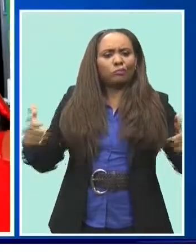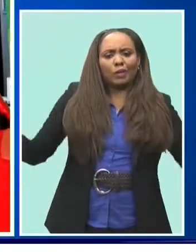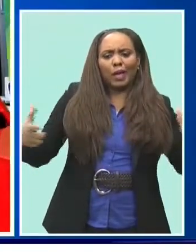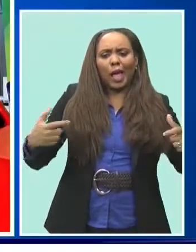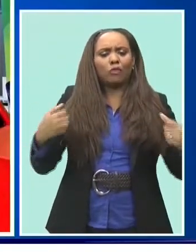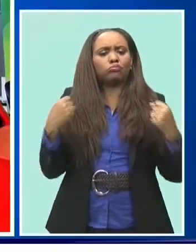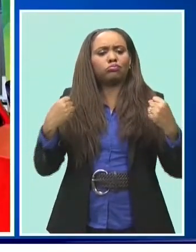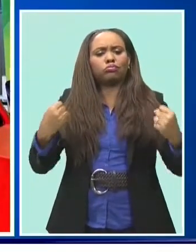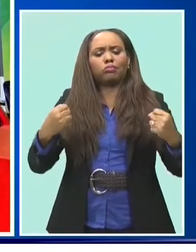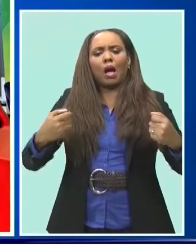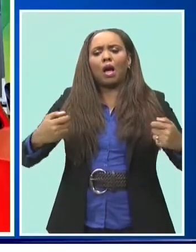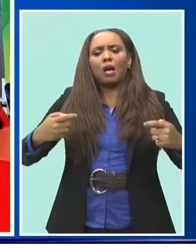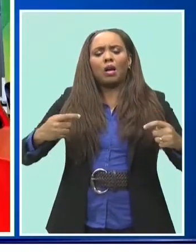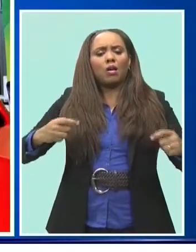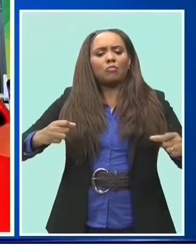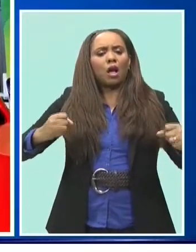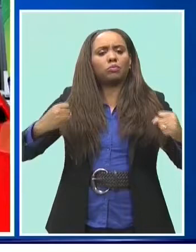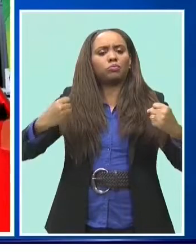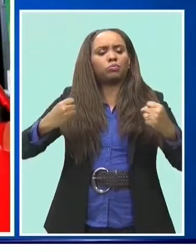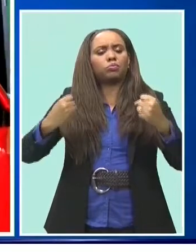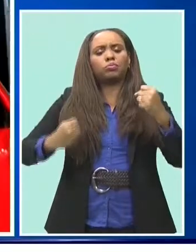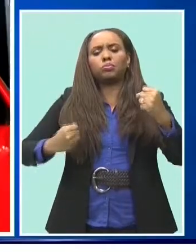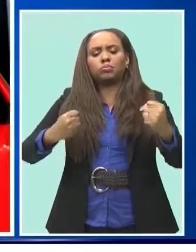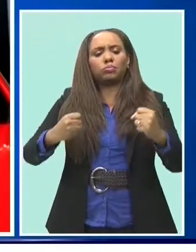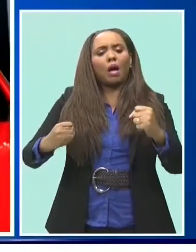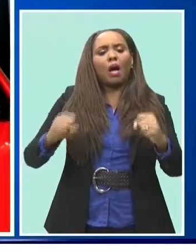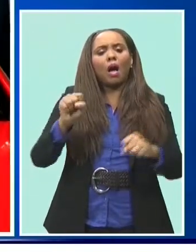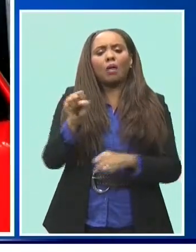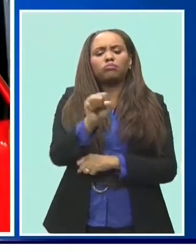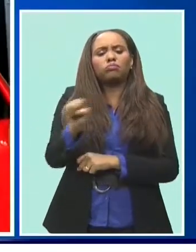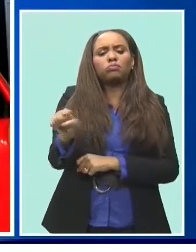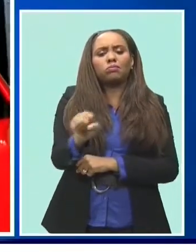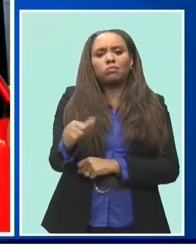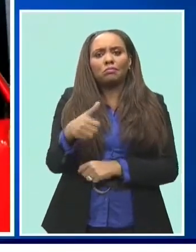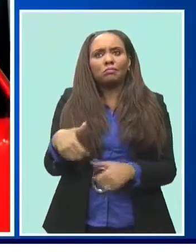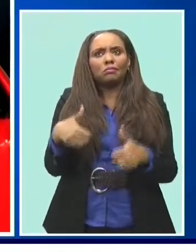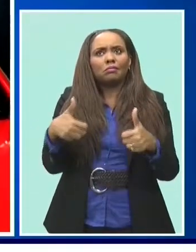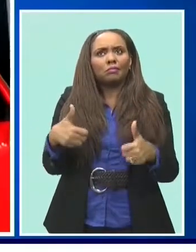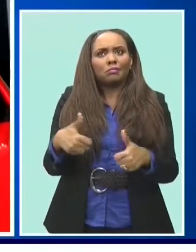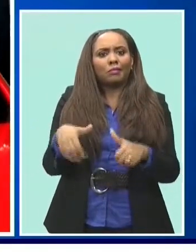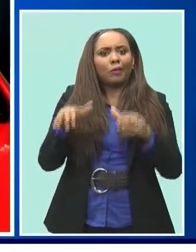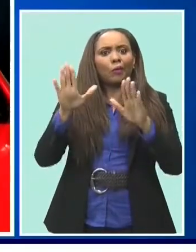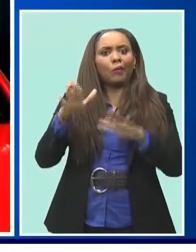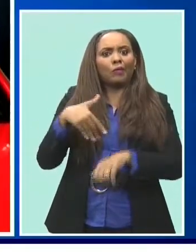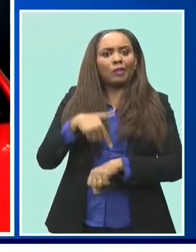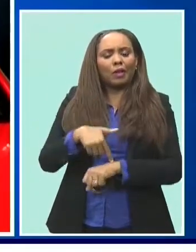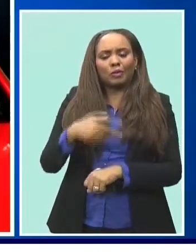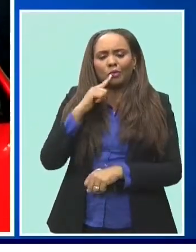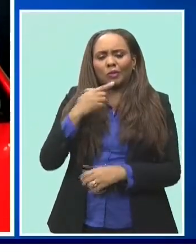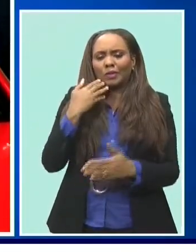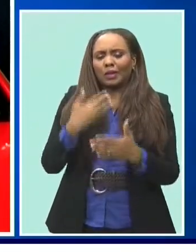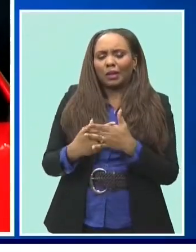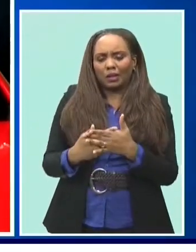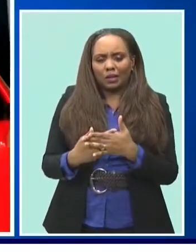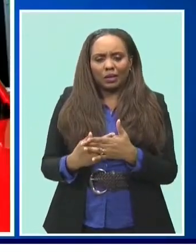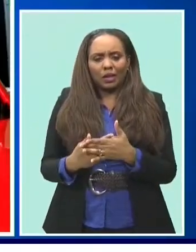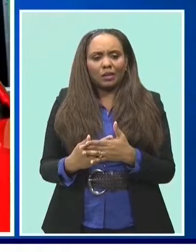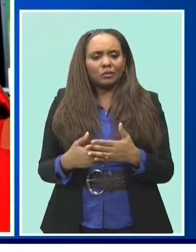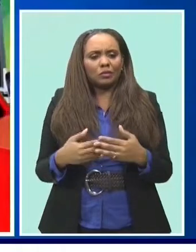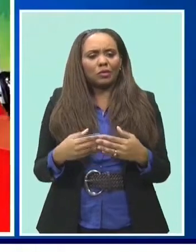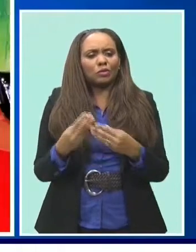really well. I test drove it. I had a fantastic time. I'm not sure if it was allowed to say that, but it was a real good, real nice